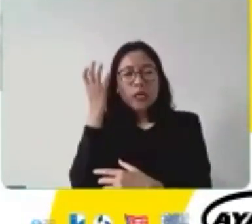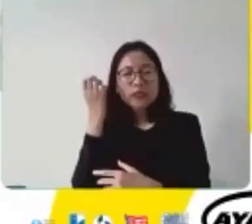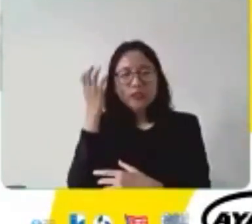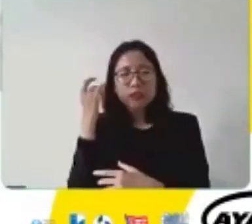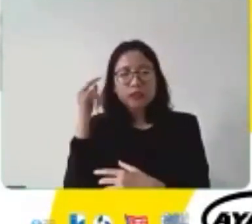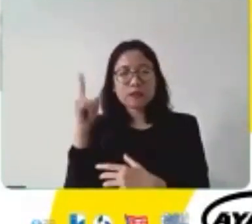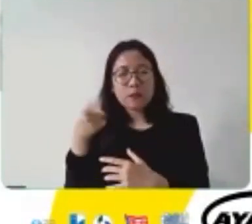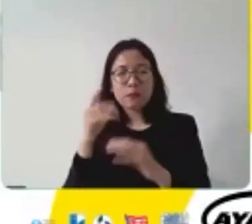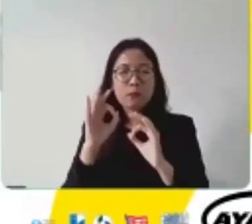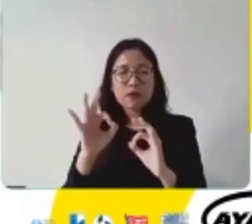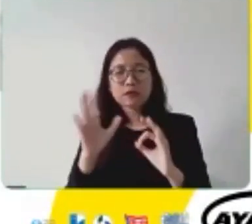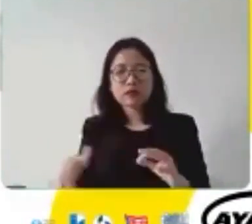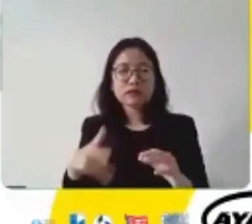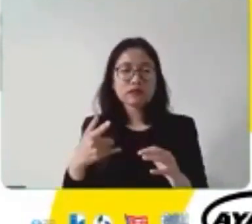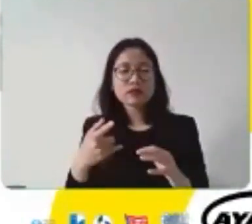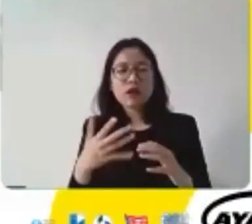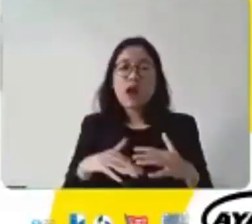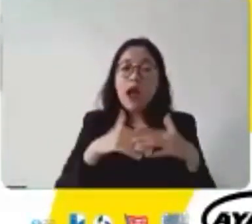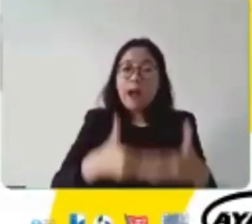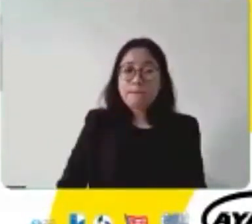in adulthood. So these